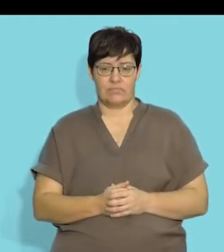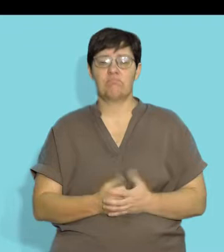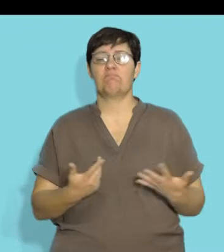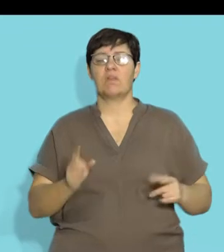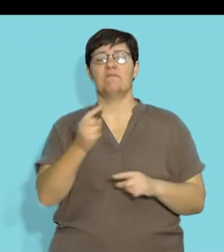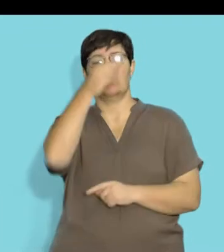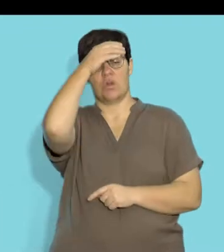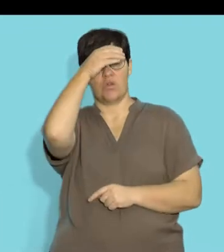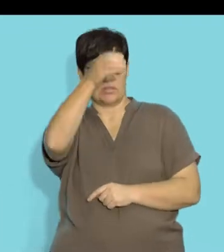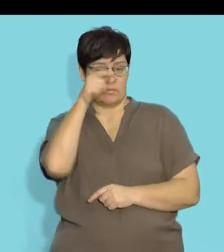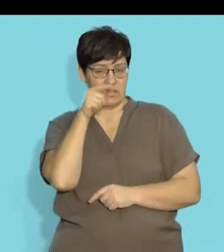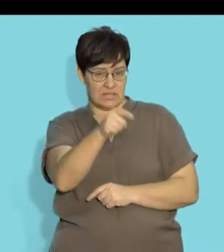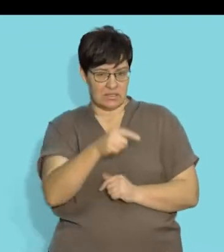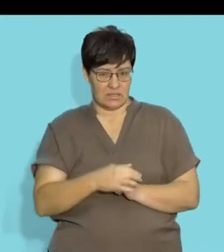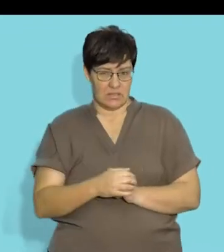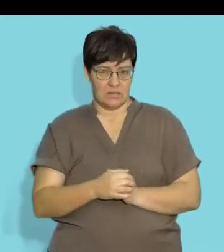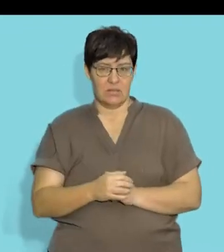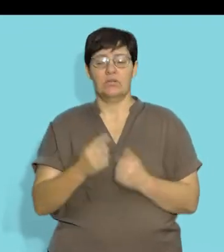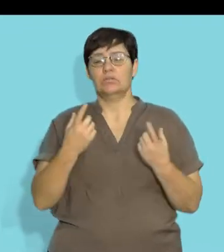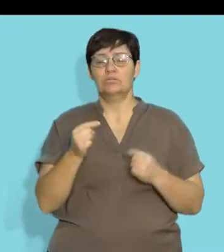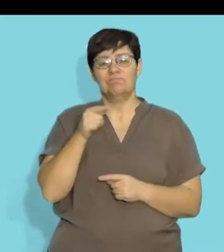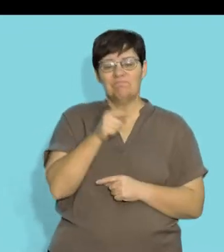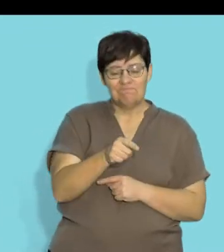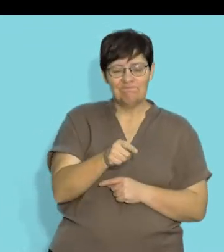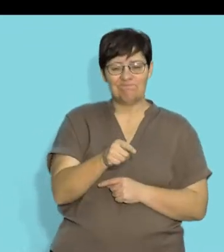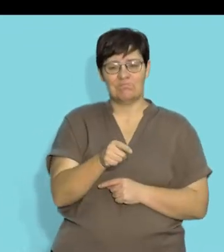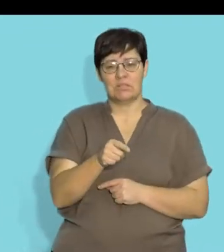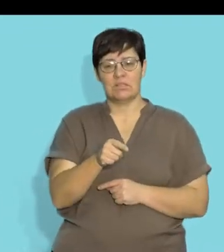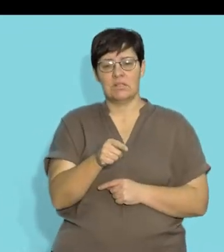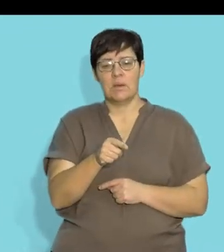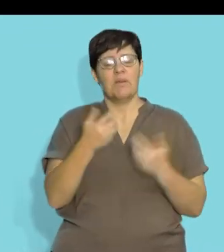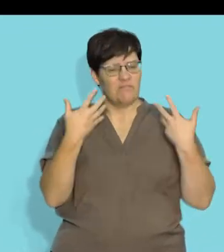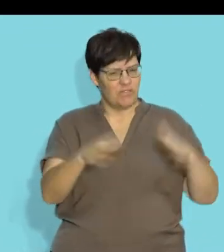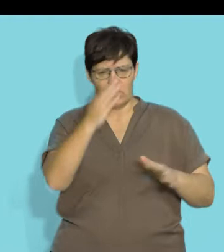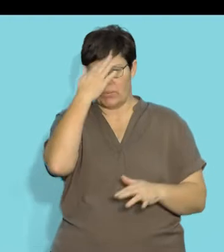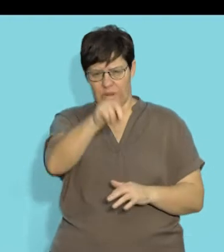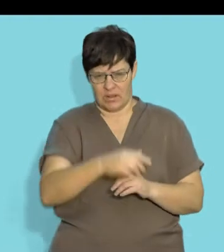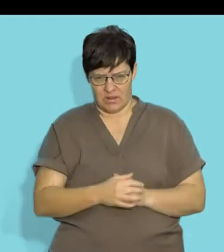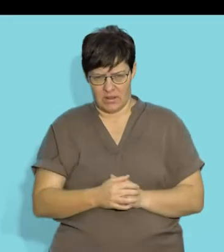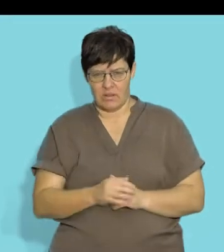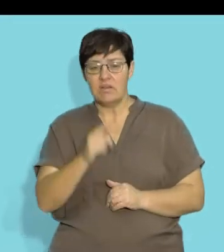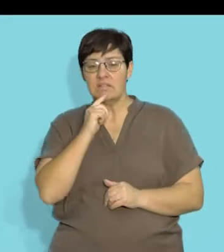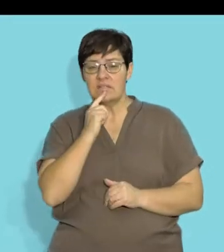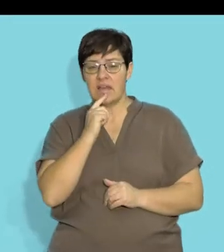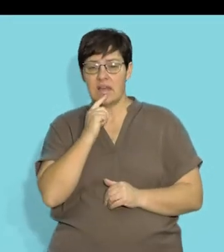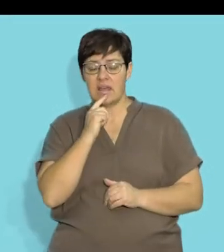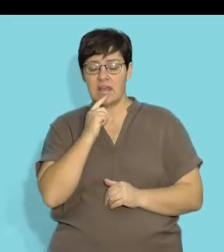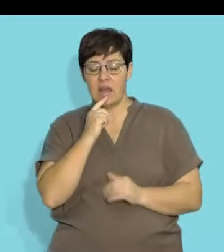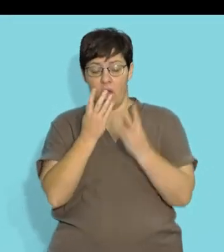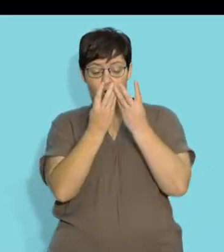concept that has to do with the acids and bases, but it's something that we already know. When we talk of concentration of a